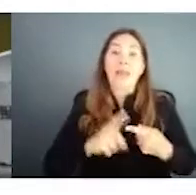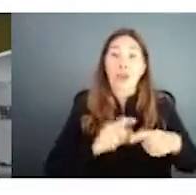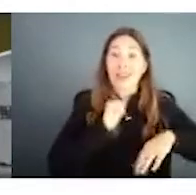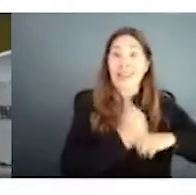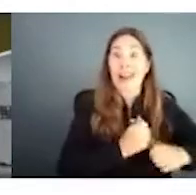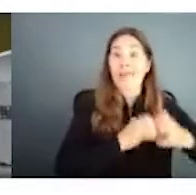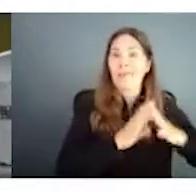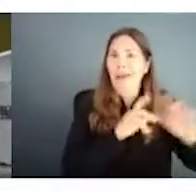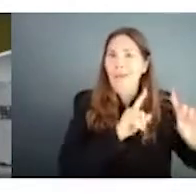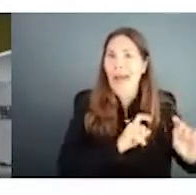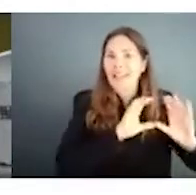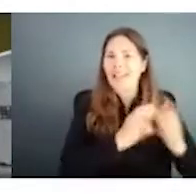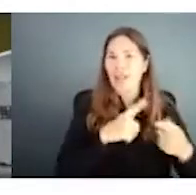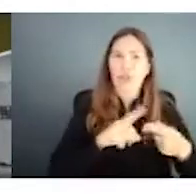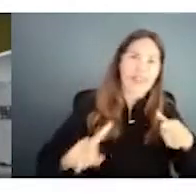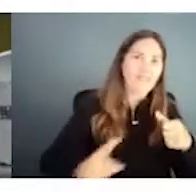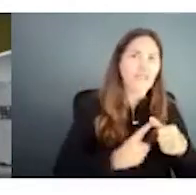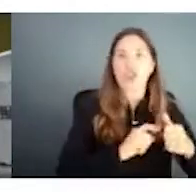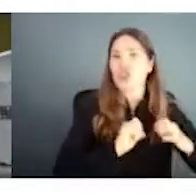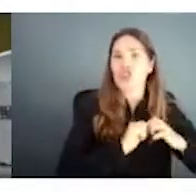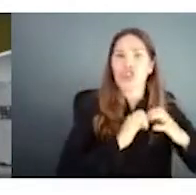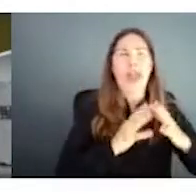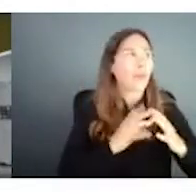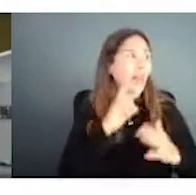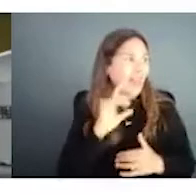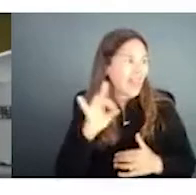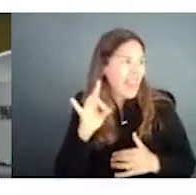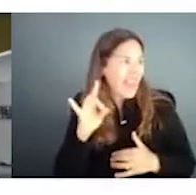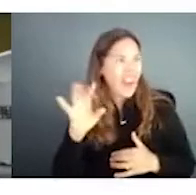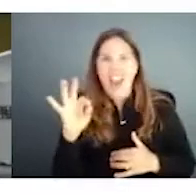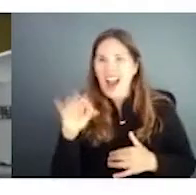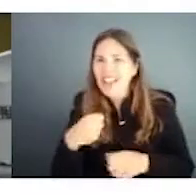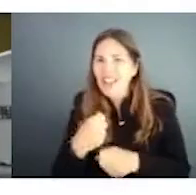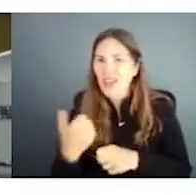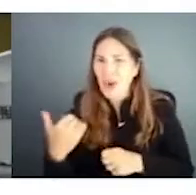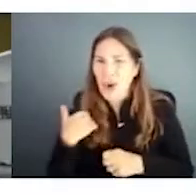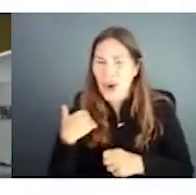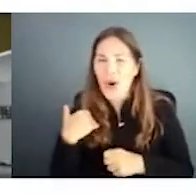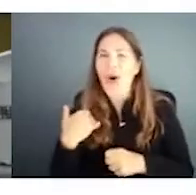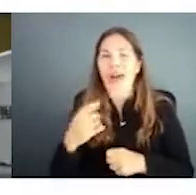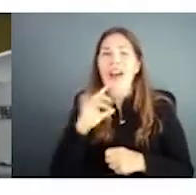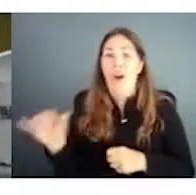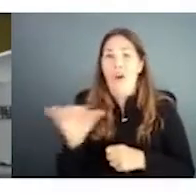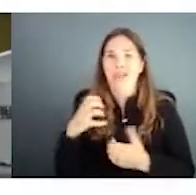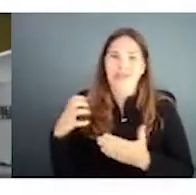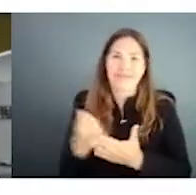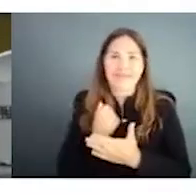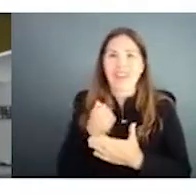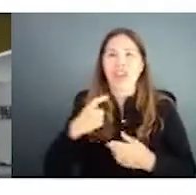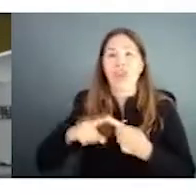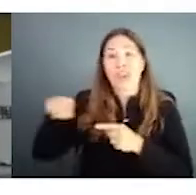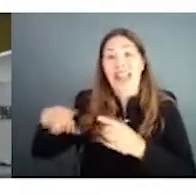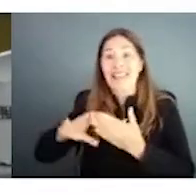out. I don't even know, 8, 9, 10 years ago. And I also had the opportunity to go downtown